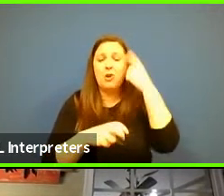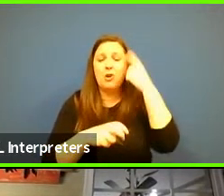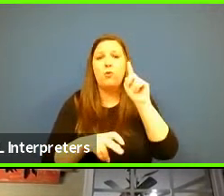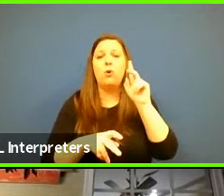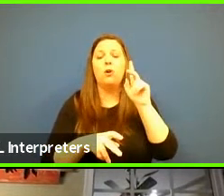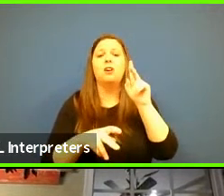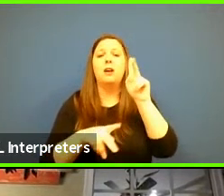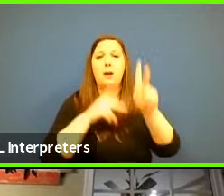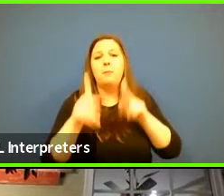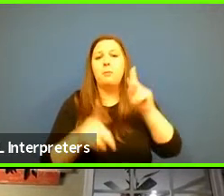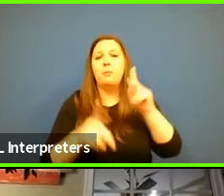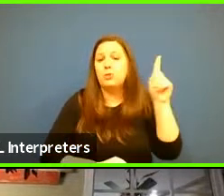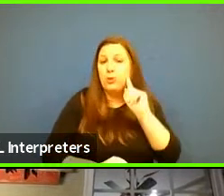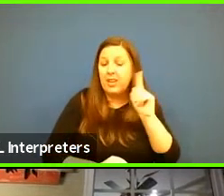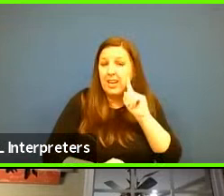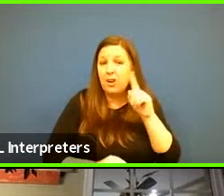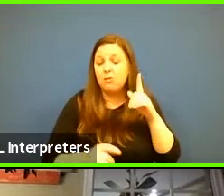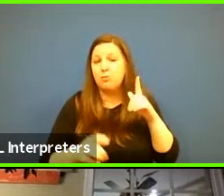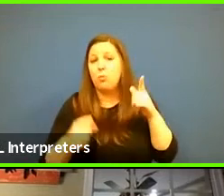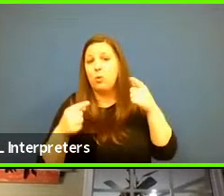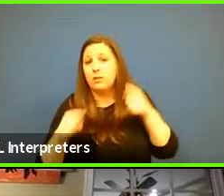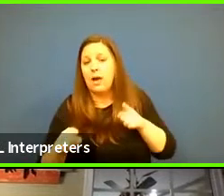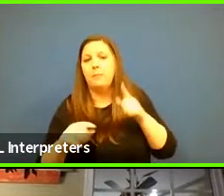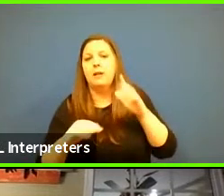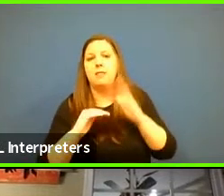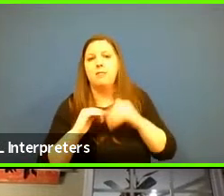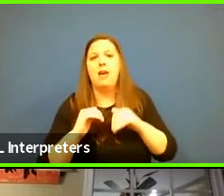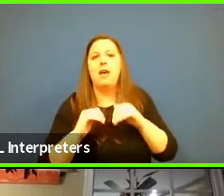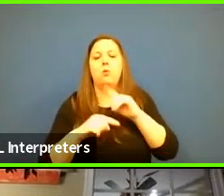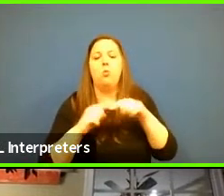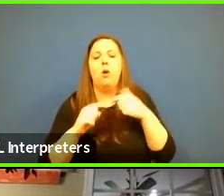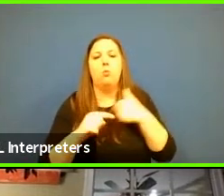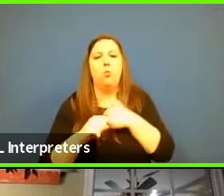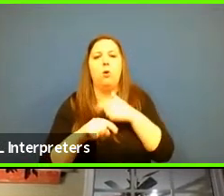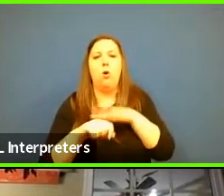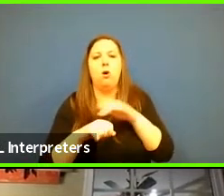saying than it is when we're all on Zoom.